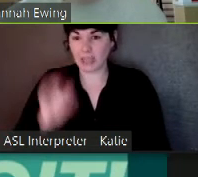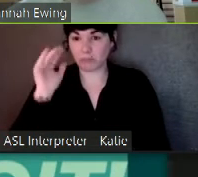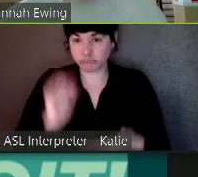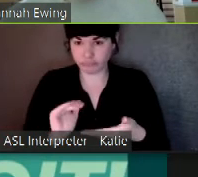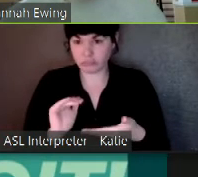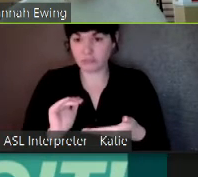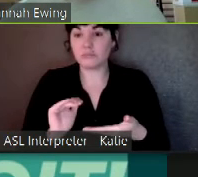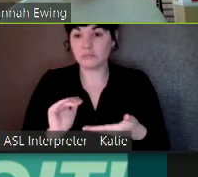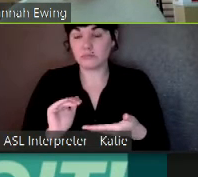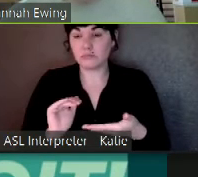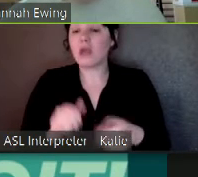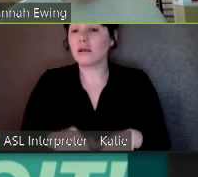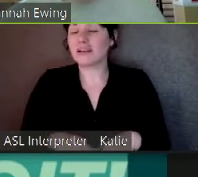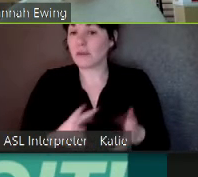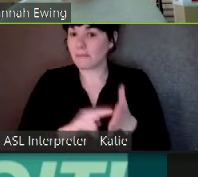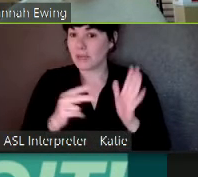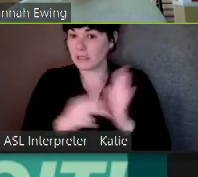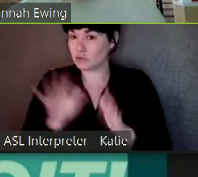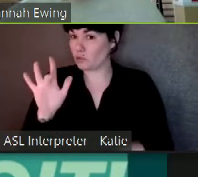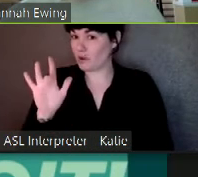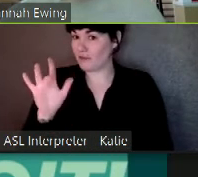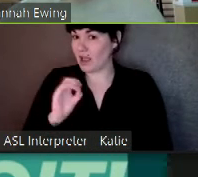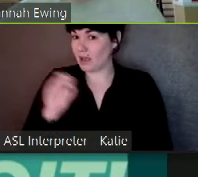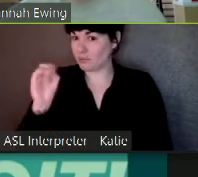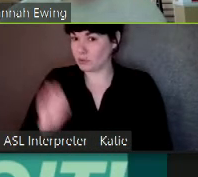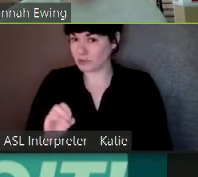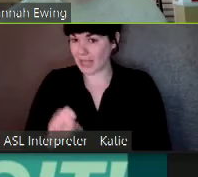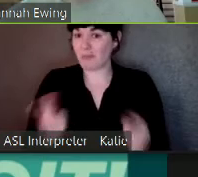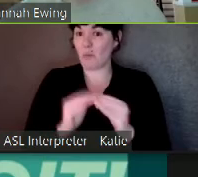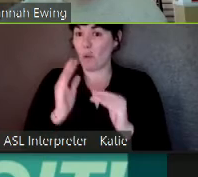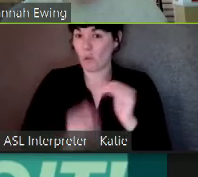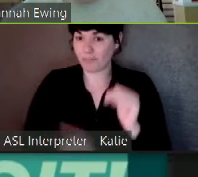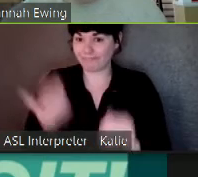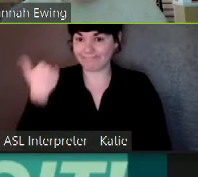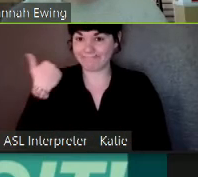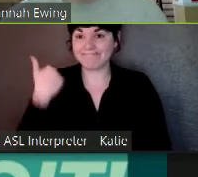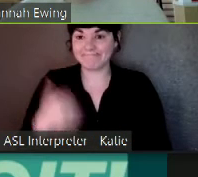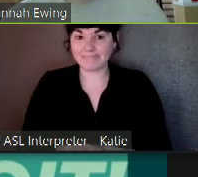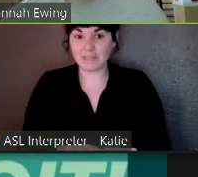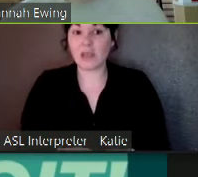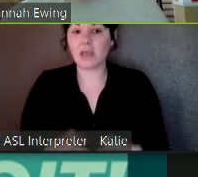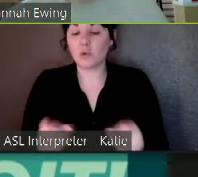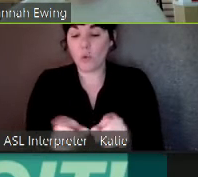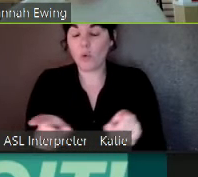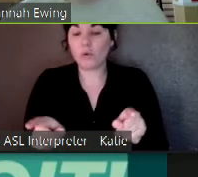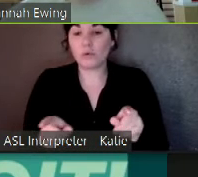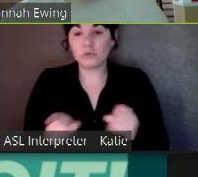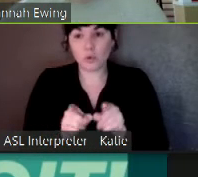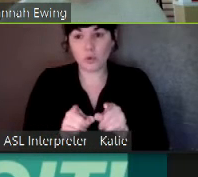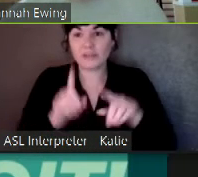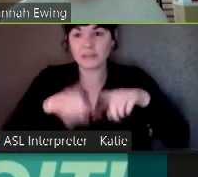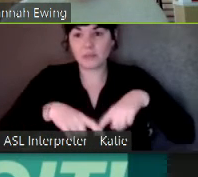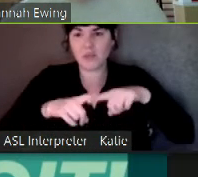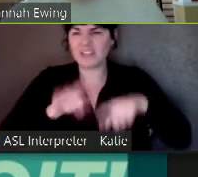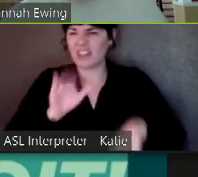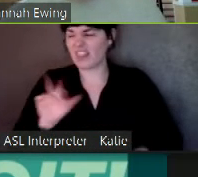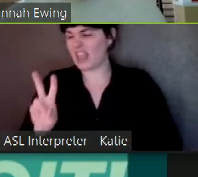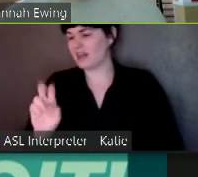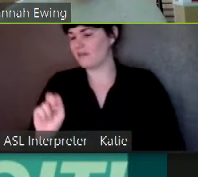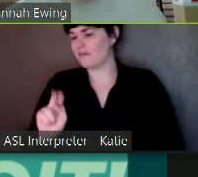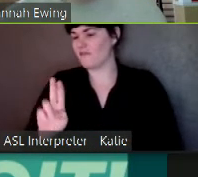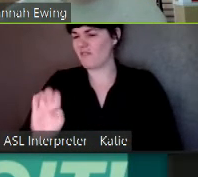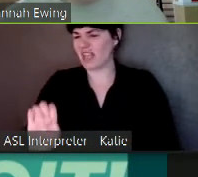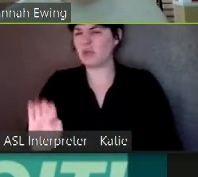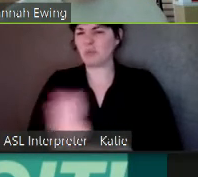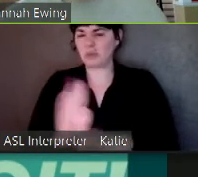And that the social gatherings, they are at the jurisdiction of the venue. So for example, a wedding venue